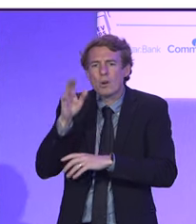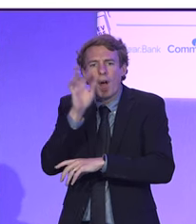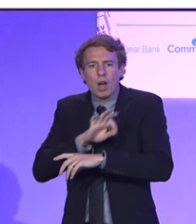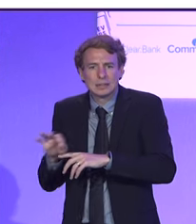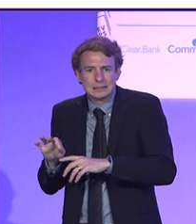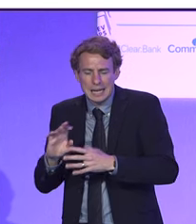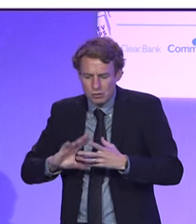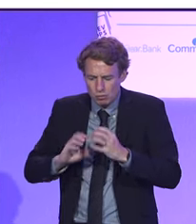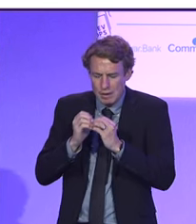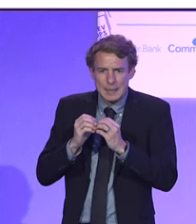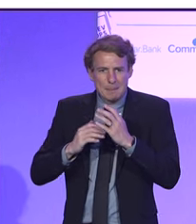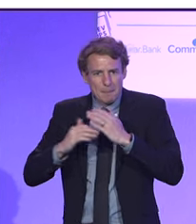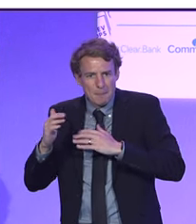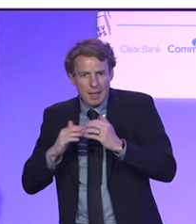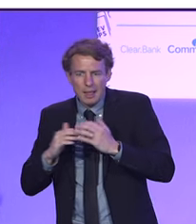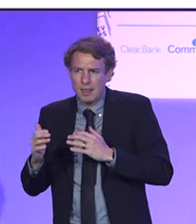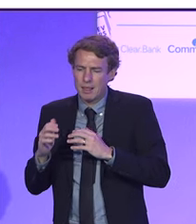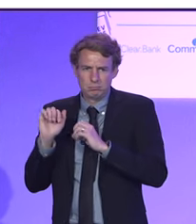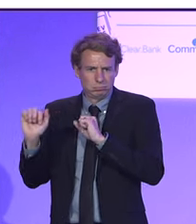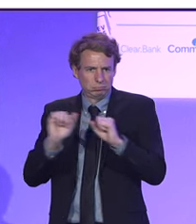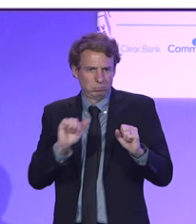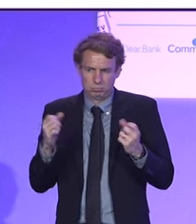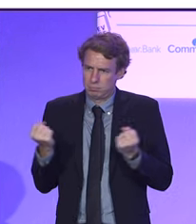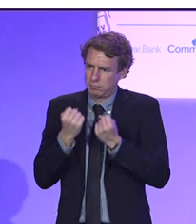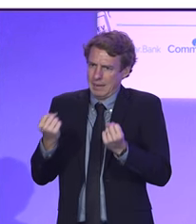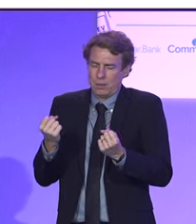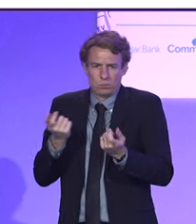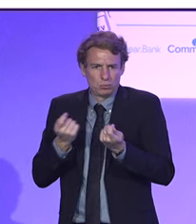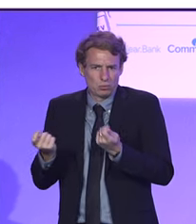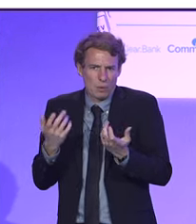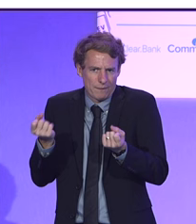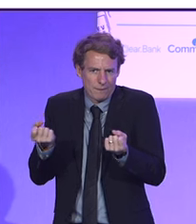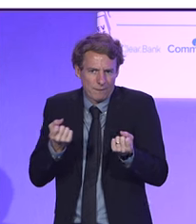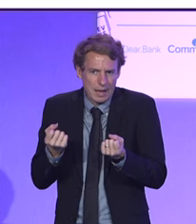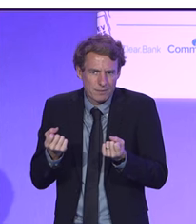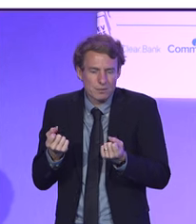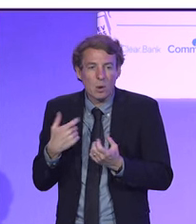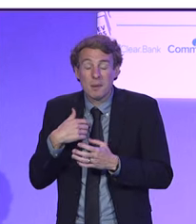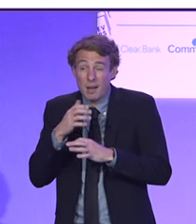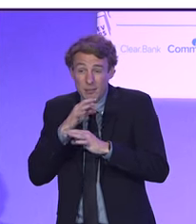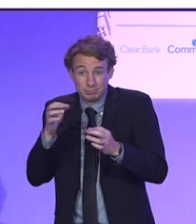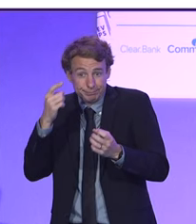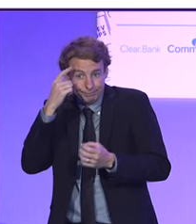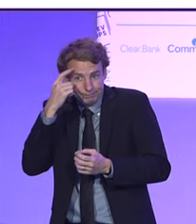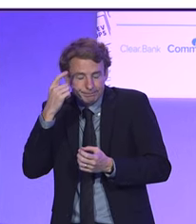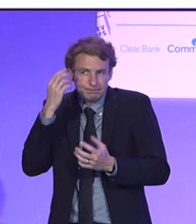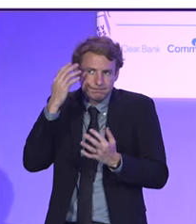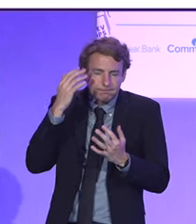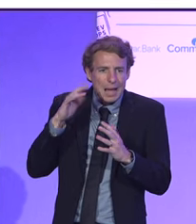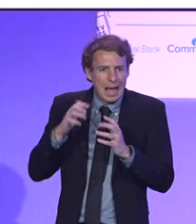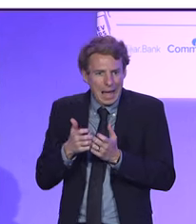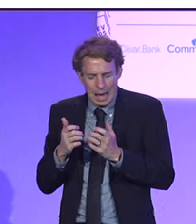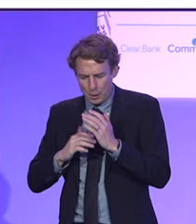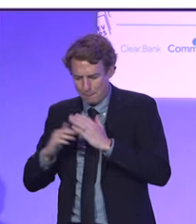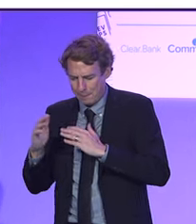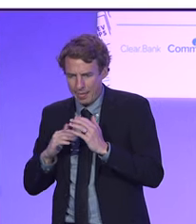why I urge you to take into account also the way we build things and look at the environmental